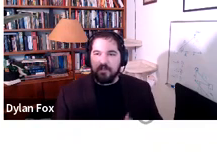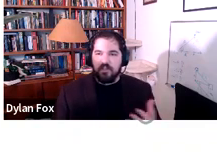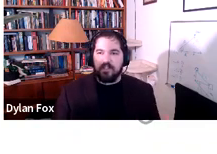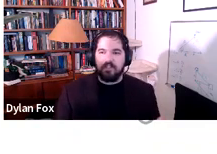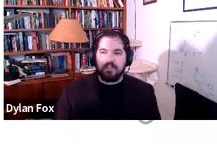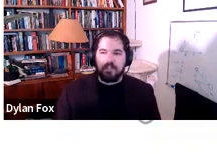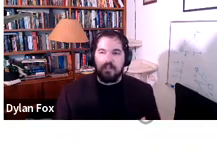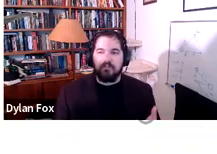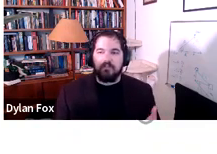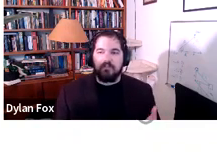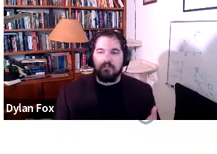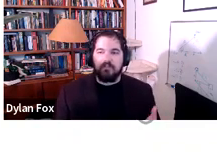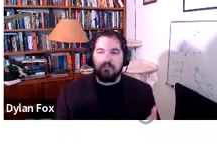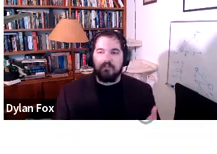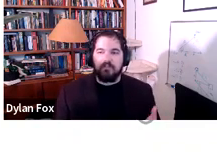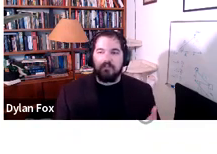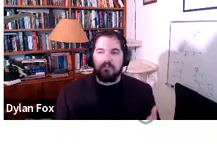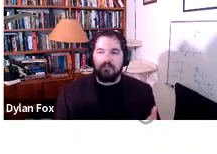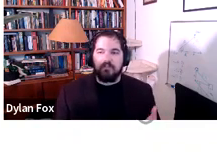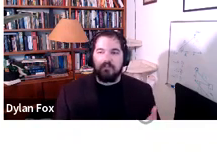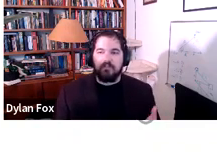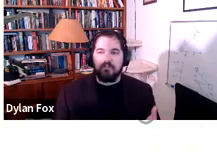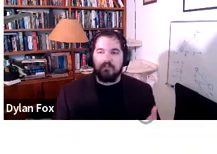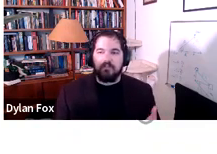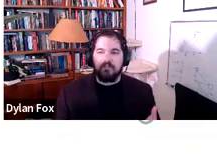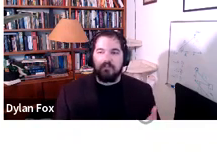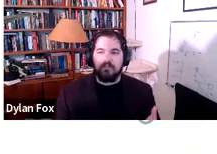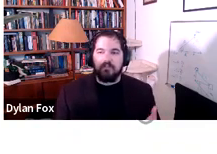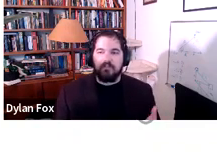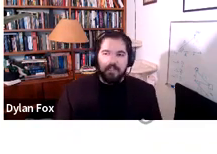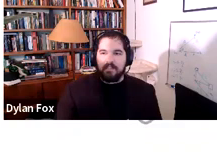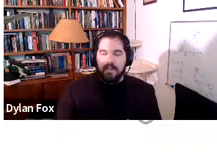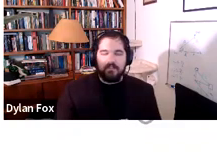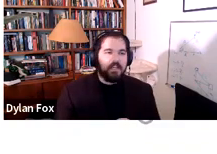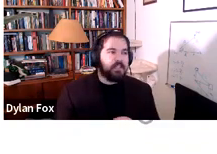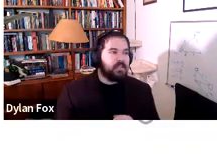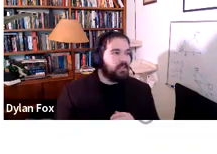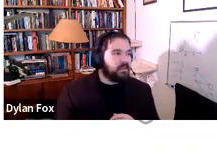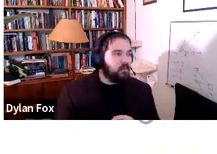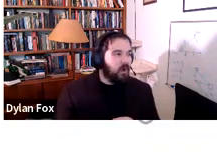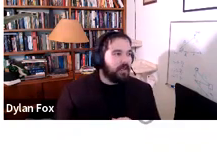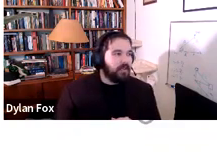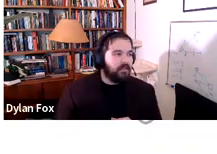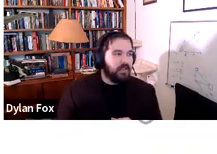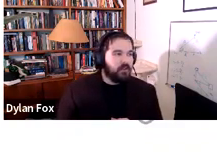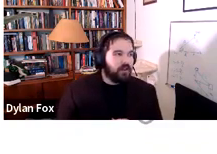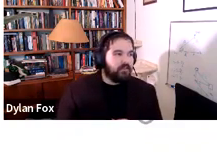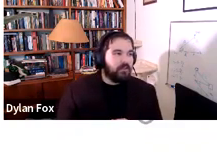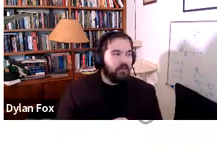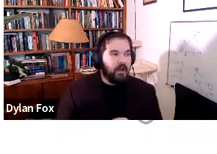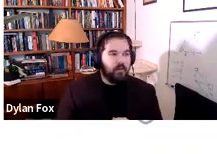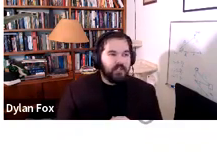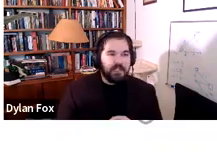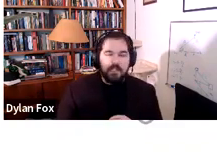solving some of these challenges of XR accessibility. One that we love to advertise is the Walk-In VR